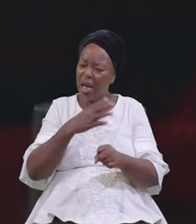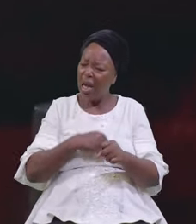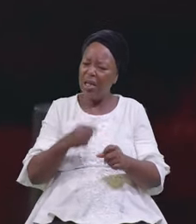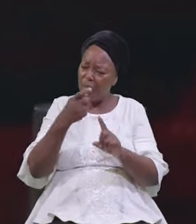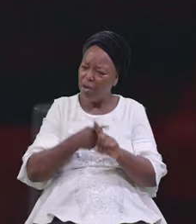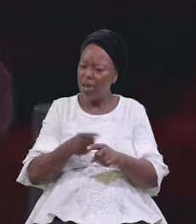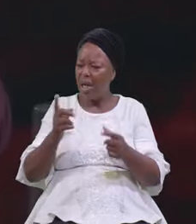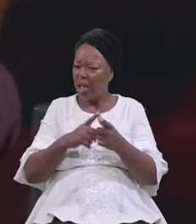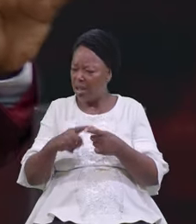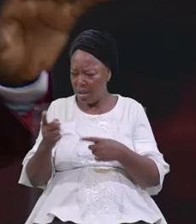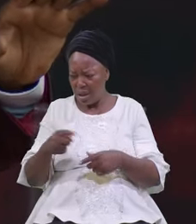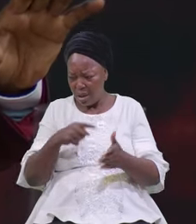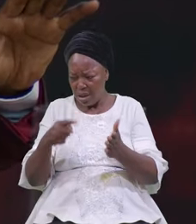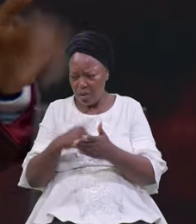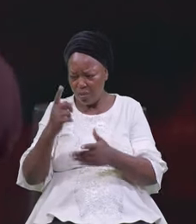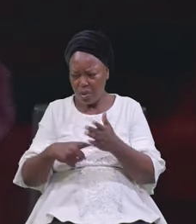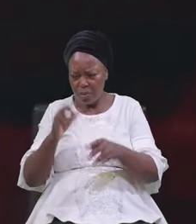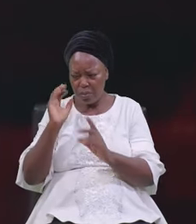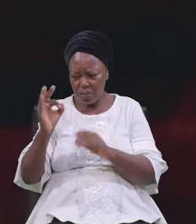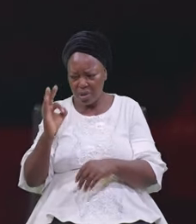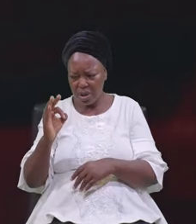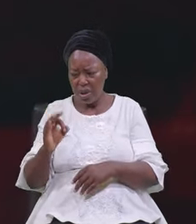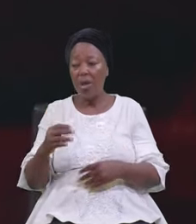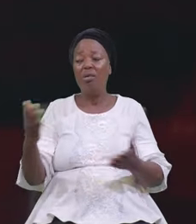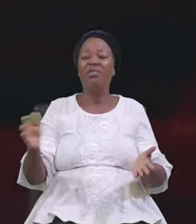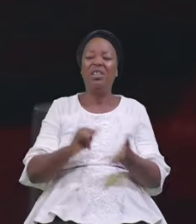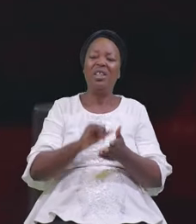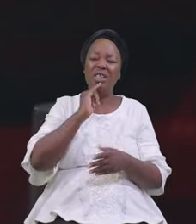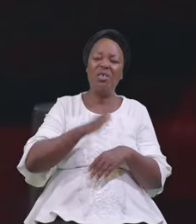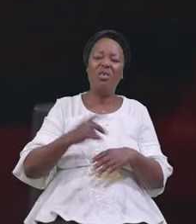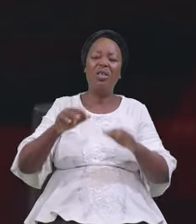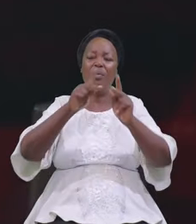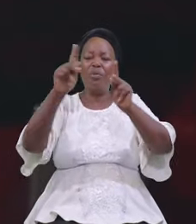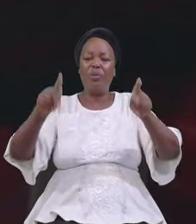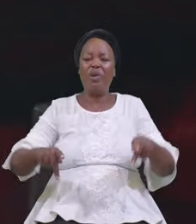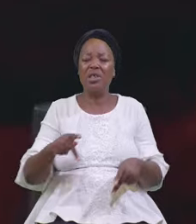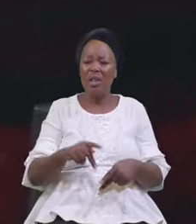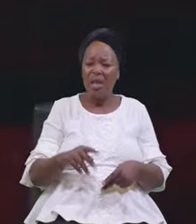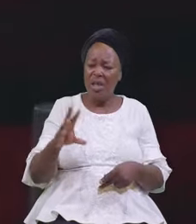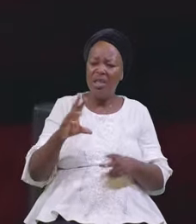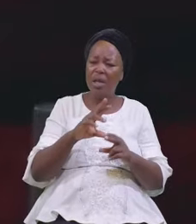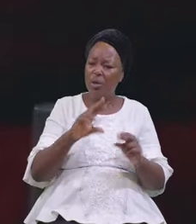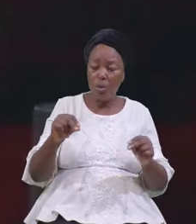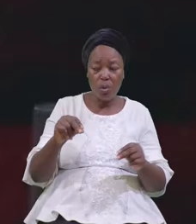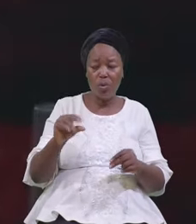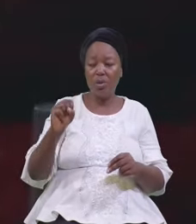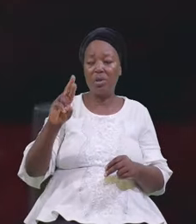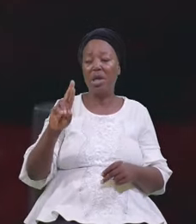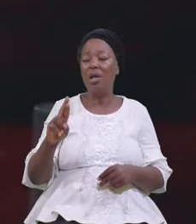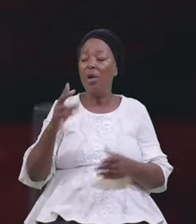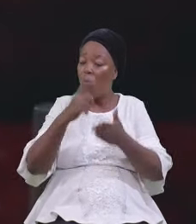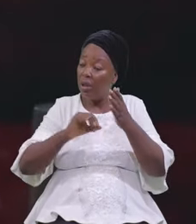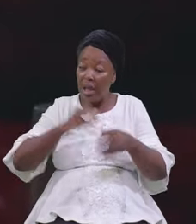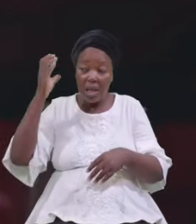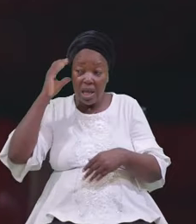He said, that's on the pulpit. I'm telling you. I said, no, sir. What I hear on the pulpit, final. Any